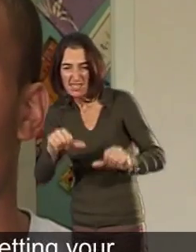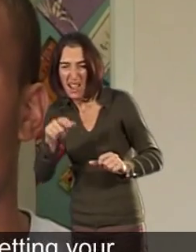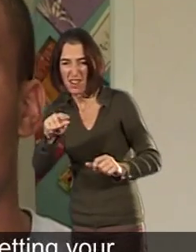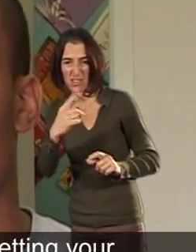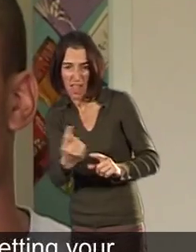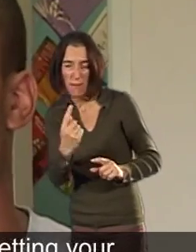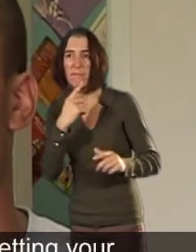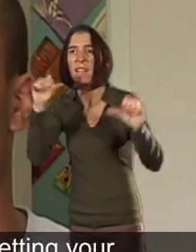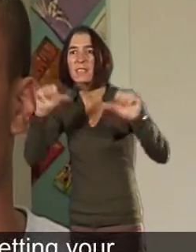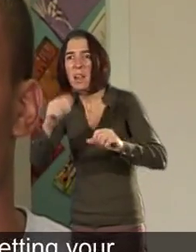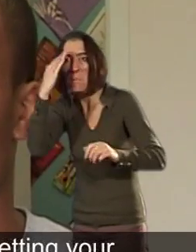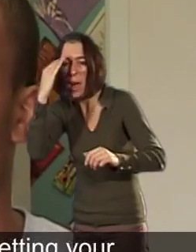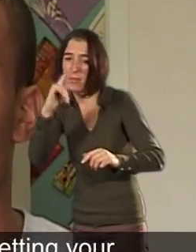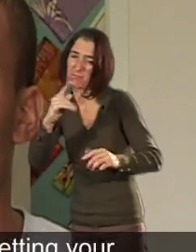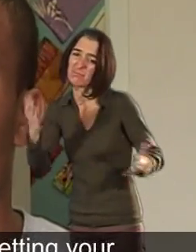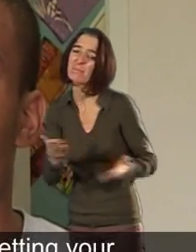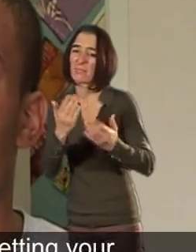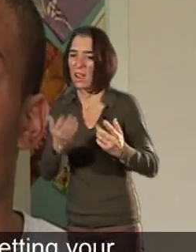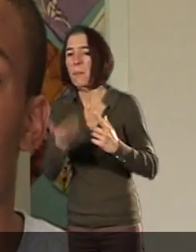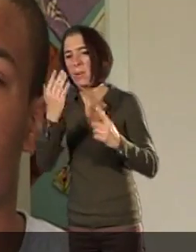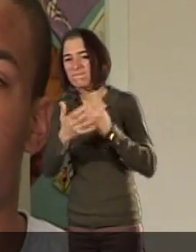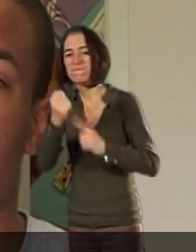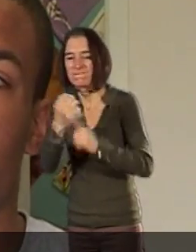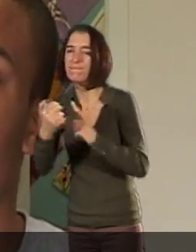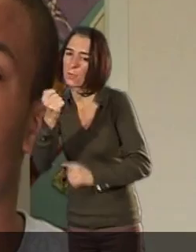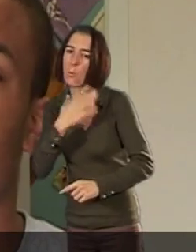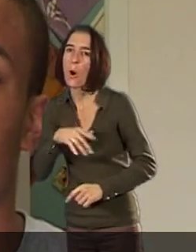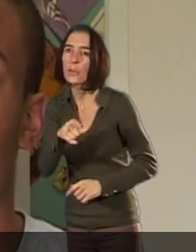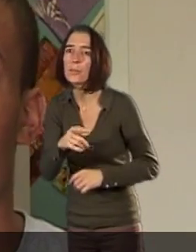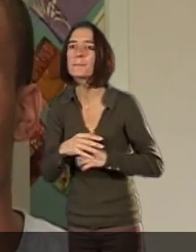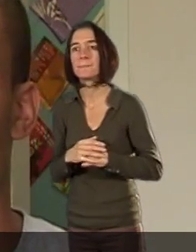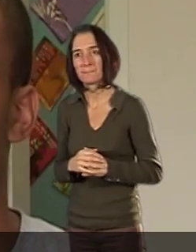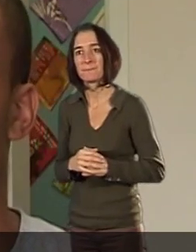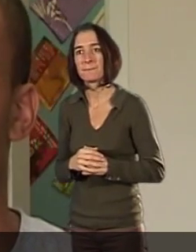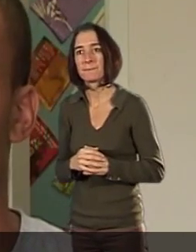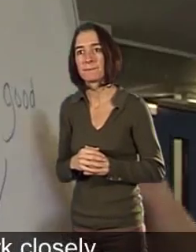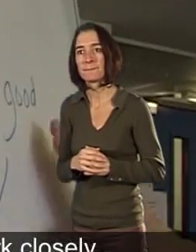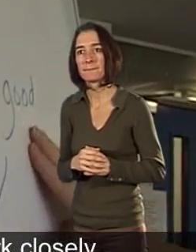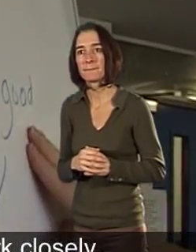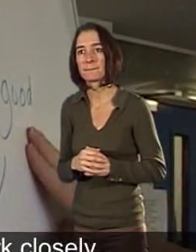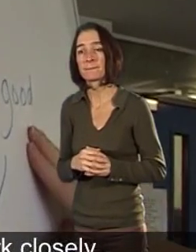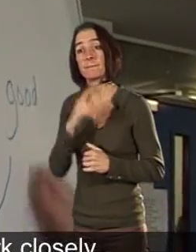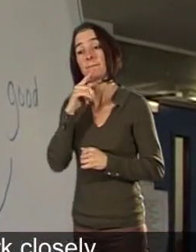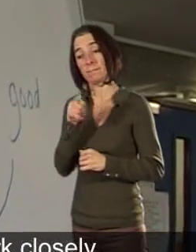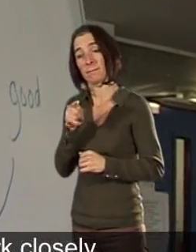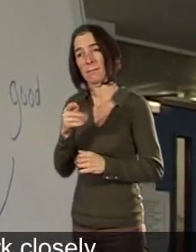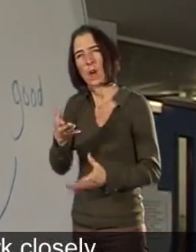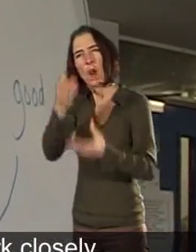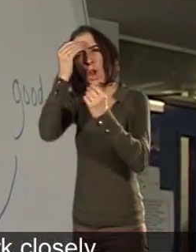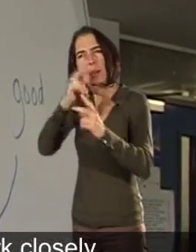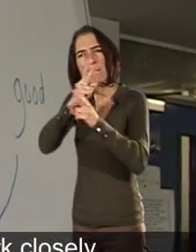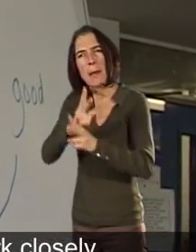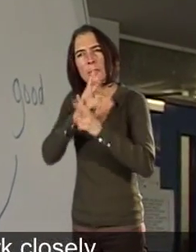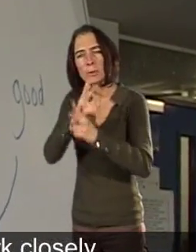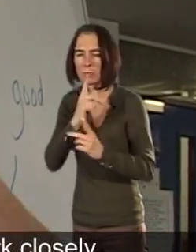me down. You're letting your mum down, and then you'd know that you shouldn't be doing that. So you've got to do the right thing. At Brigshaw, learning mentors